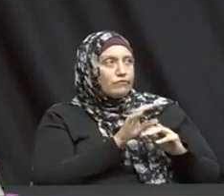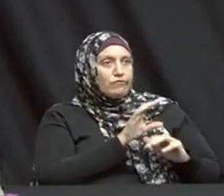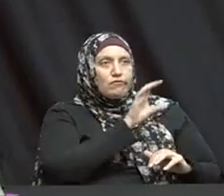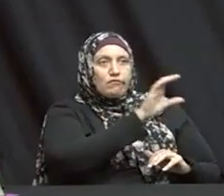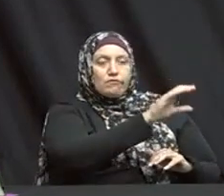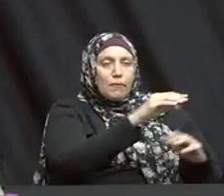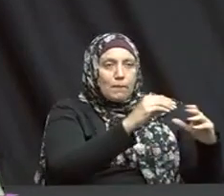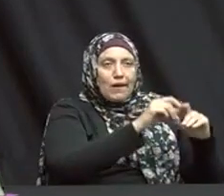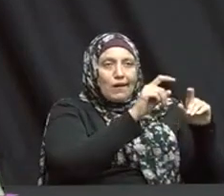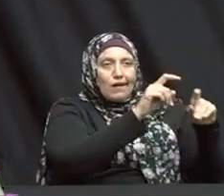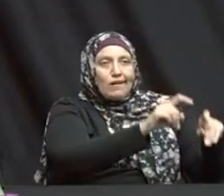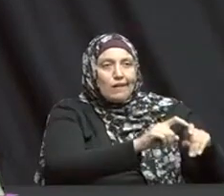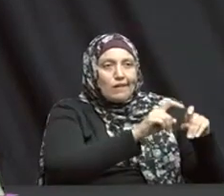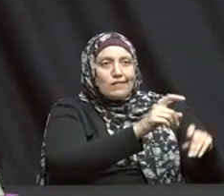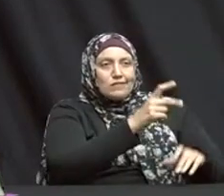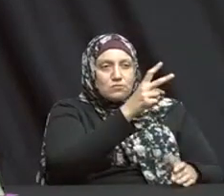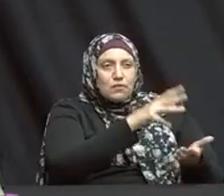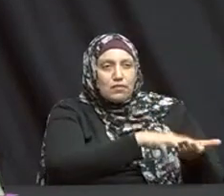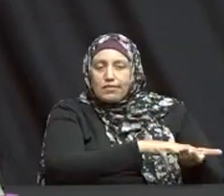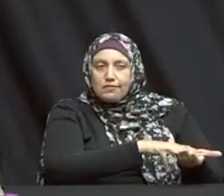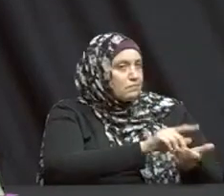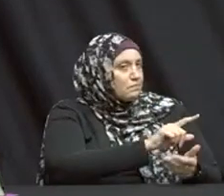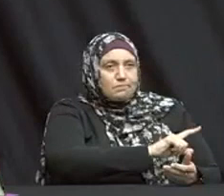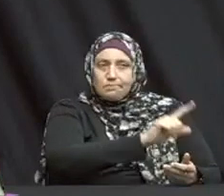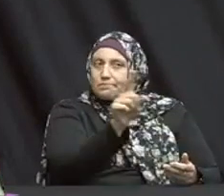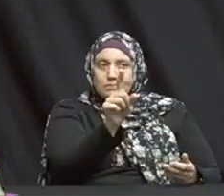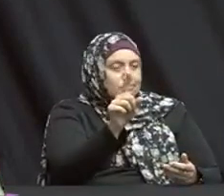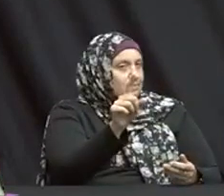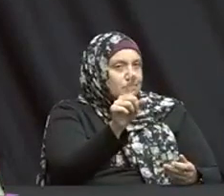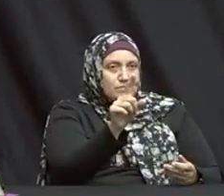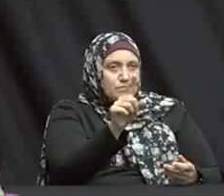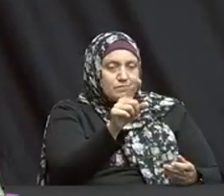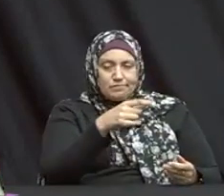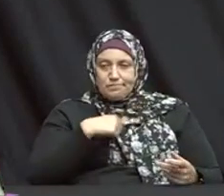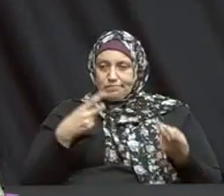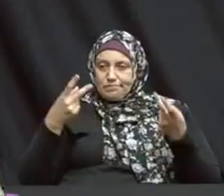It must be given to her upon death. It cannot be delayed.